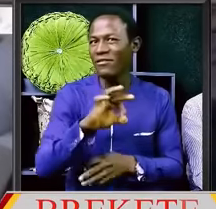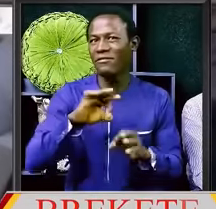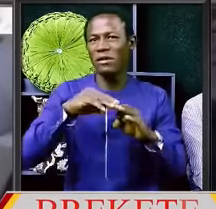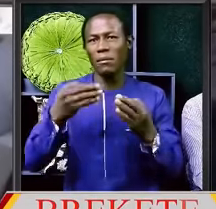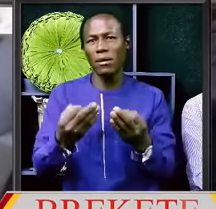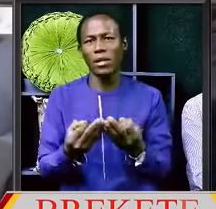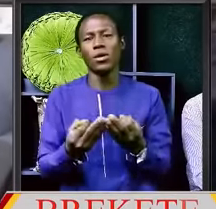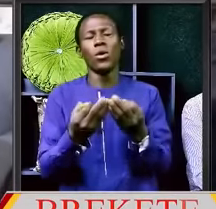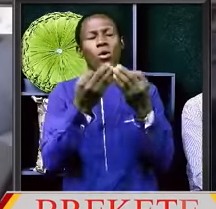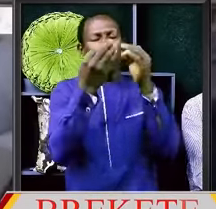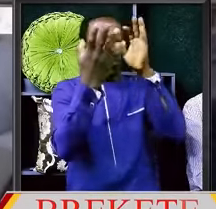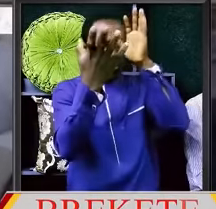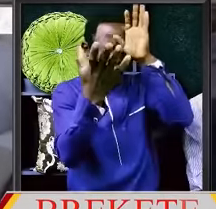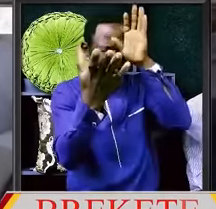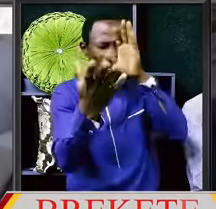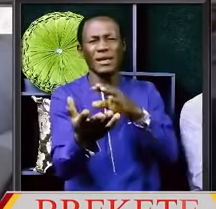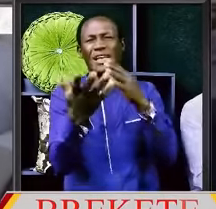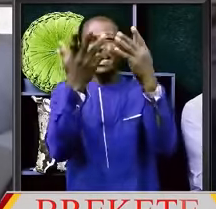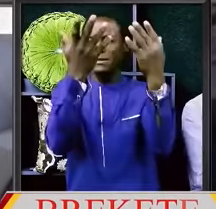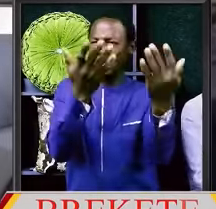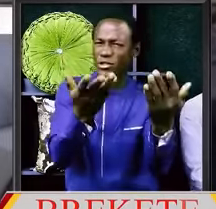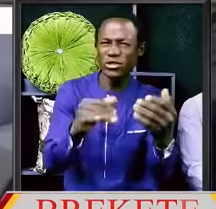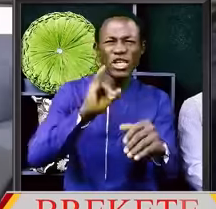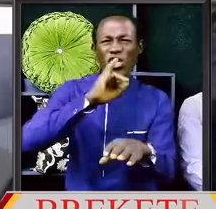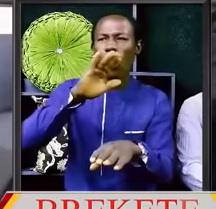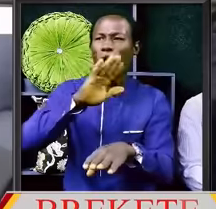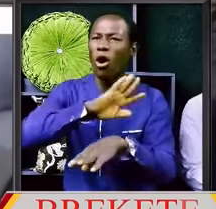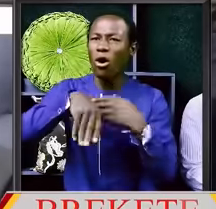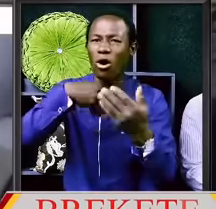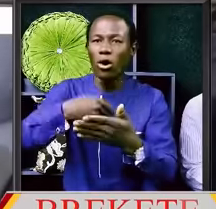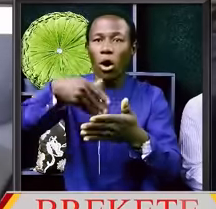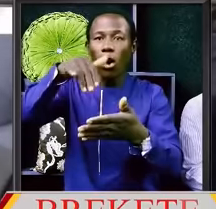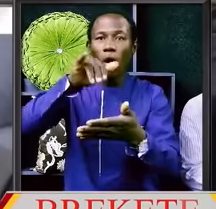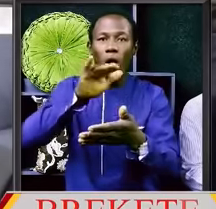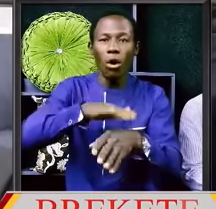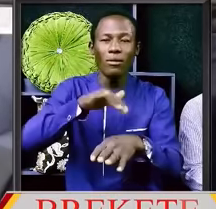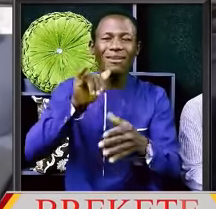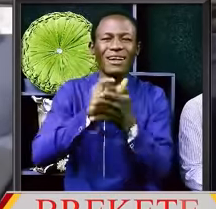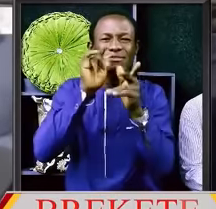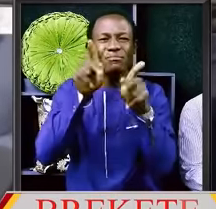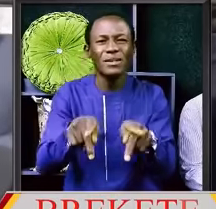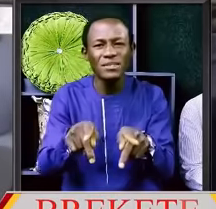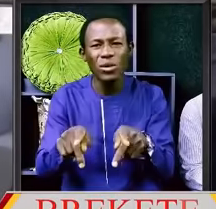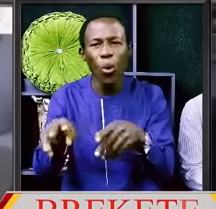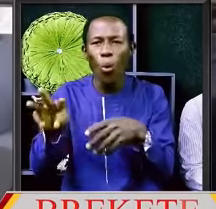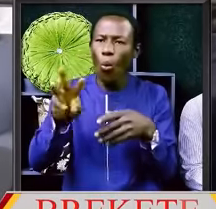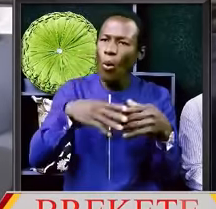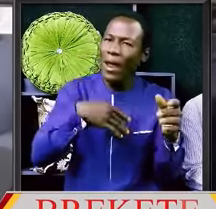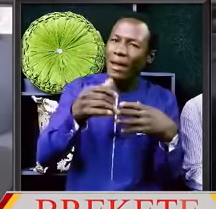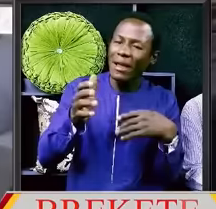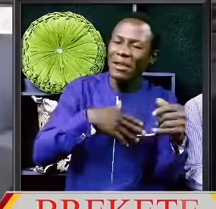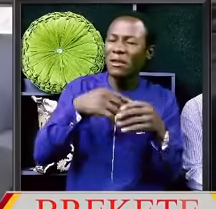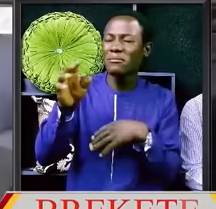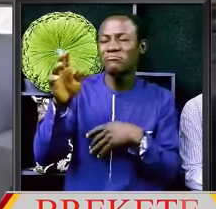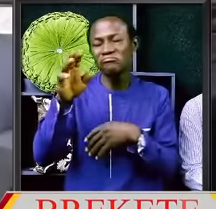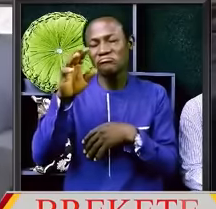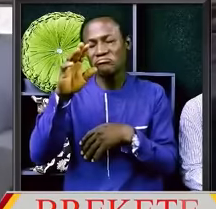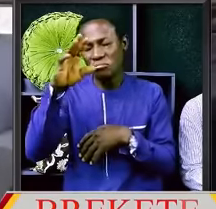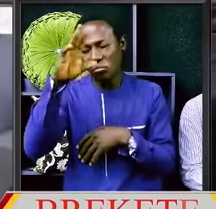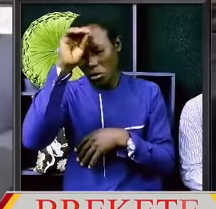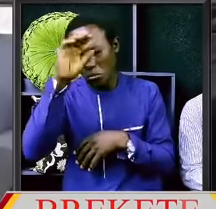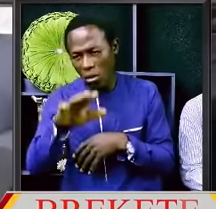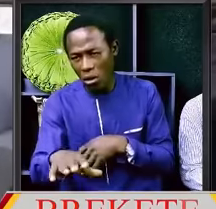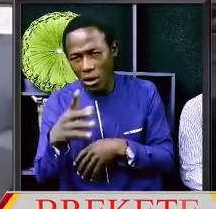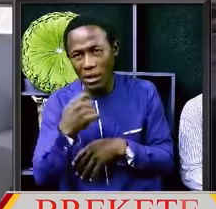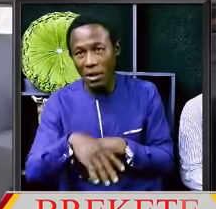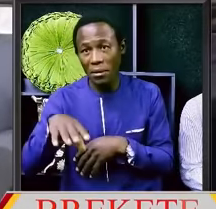expectation is all embedded in that person. Whether the boy, the man, they look after him well, or